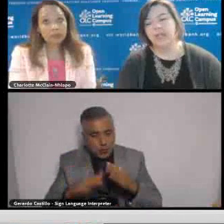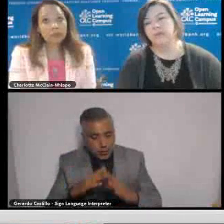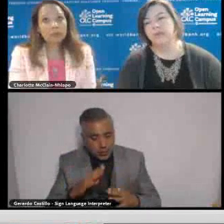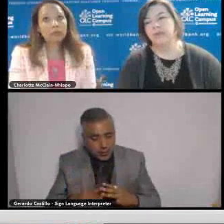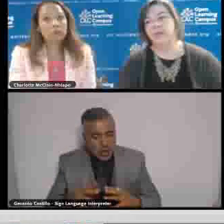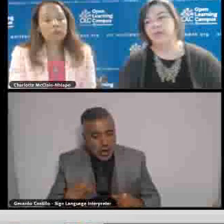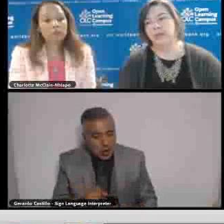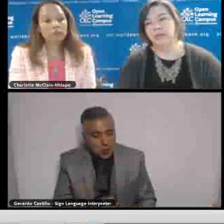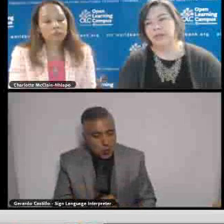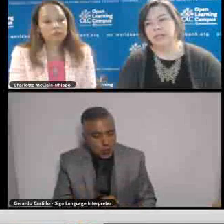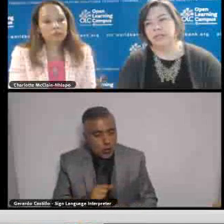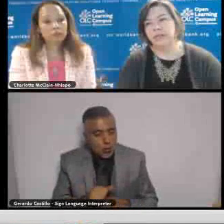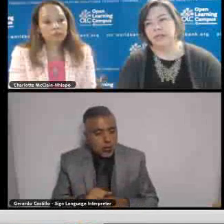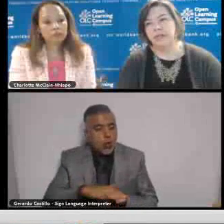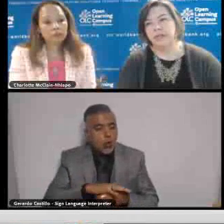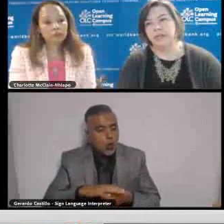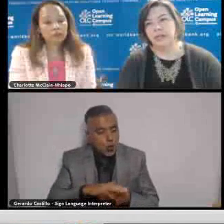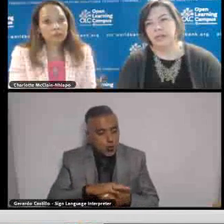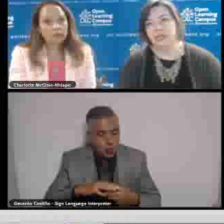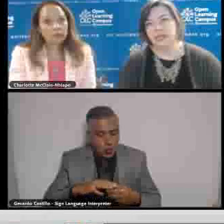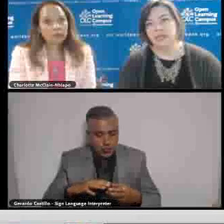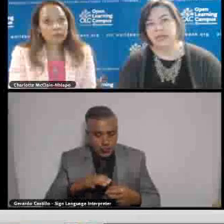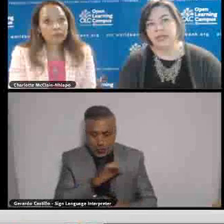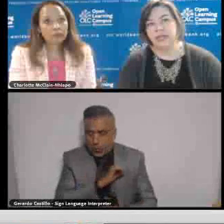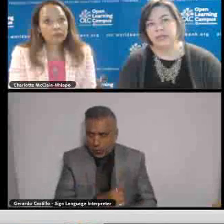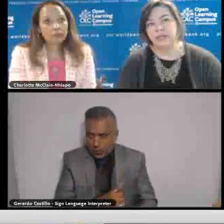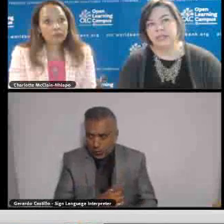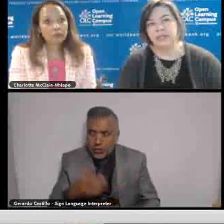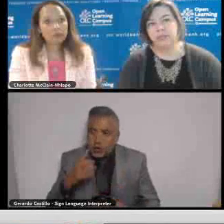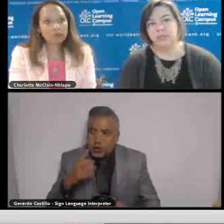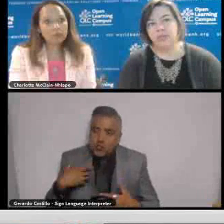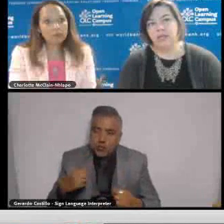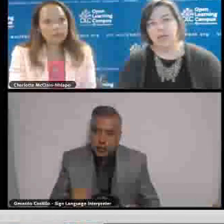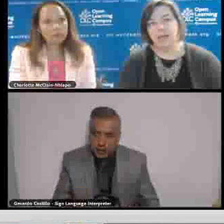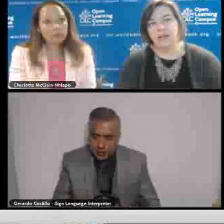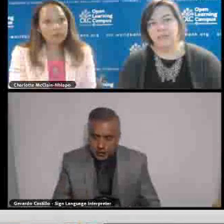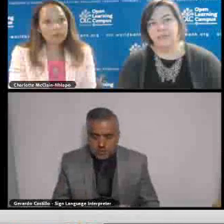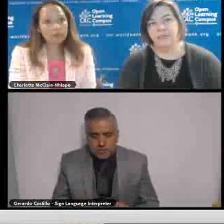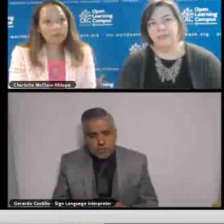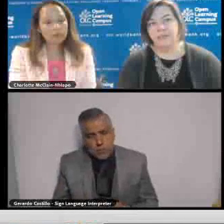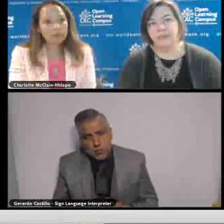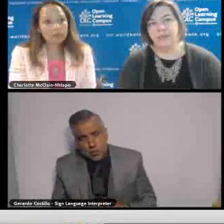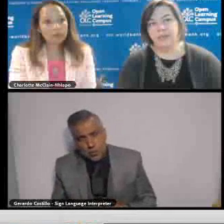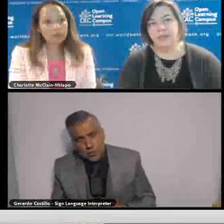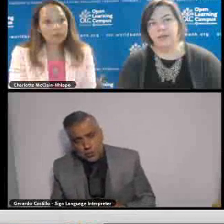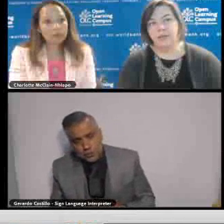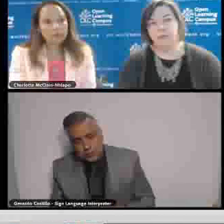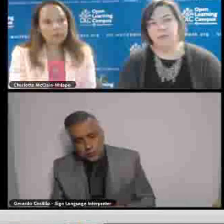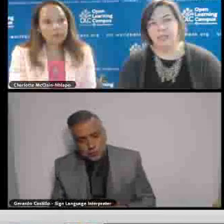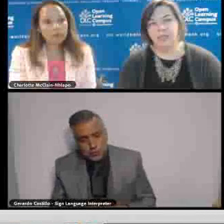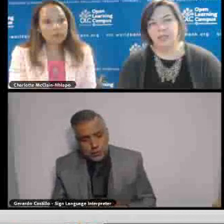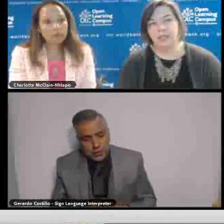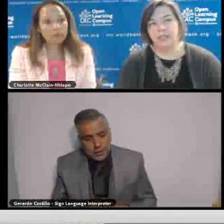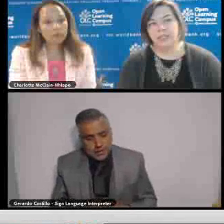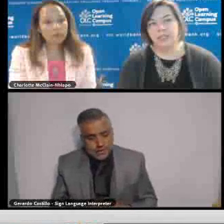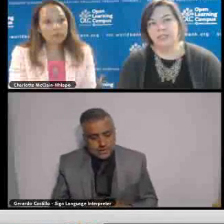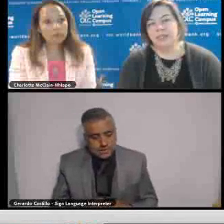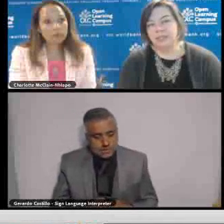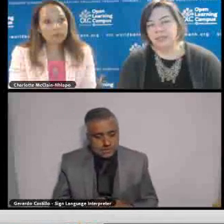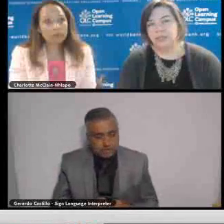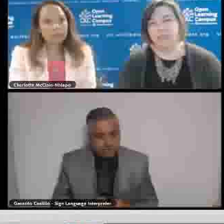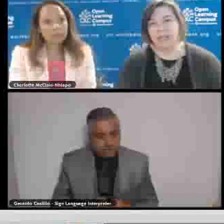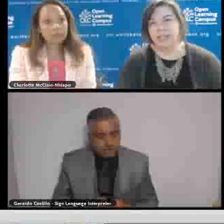the local authorities around strengthening that risk. So, um, you know, it's